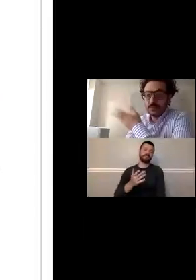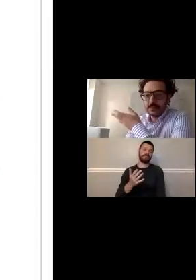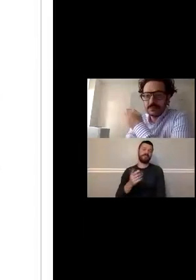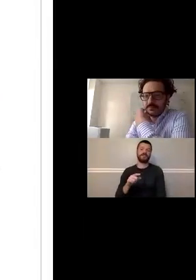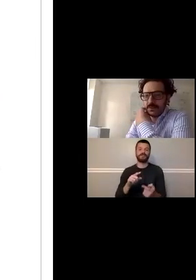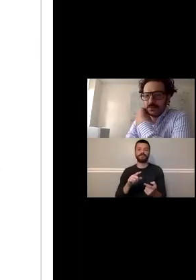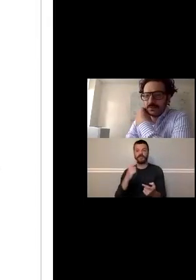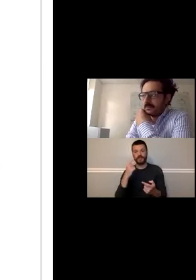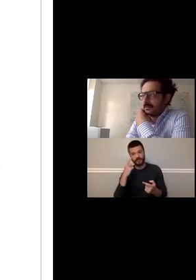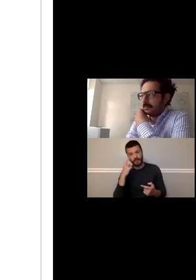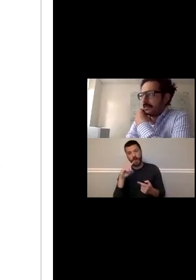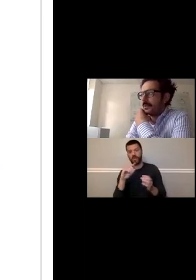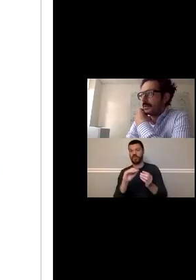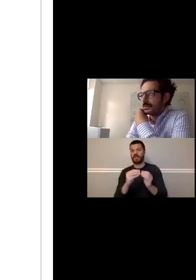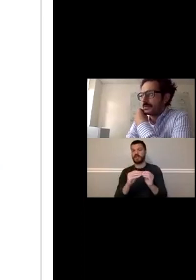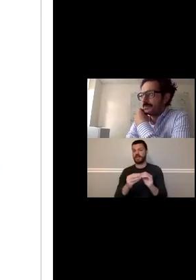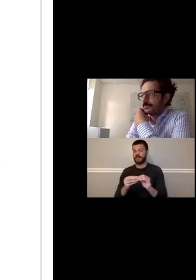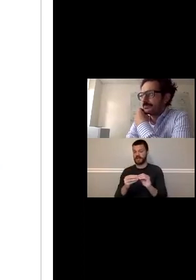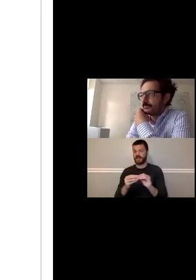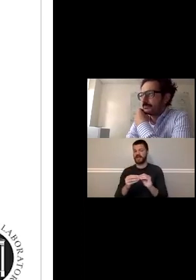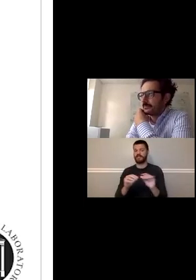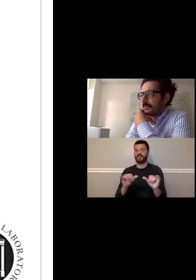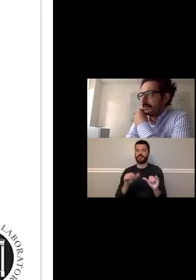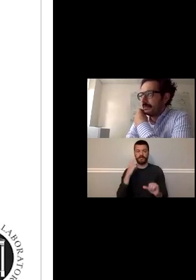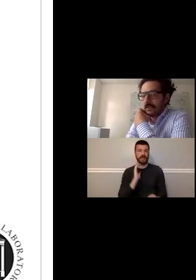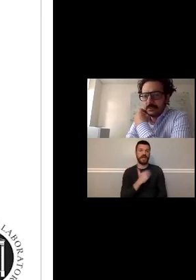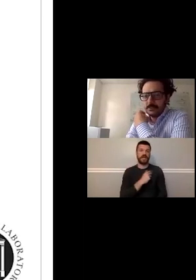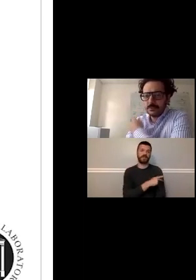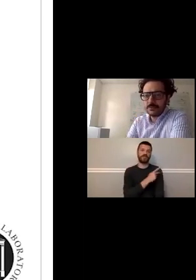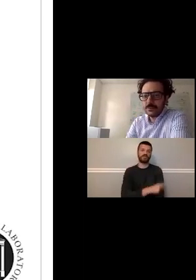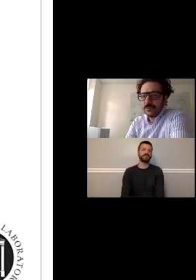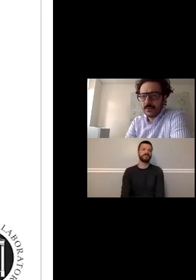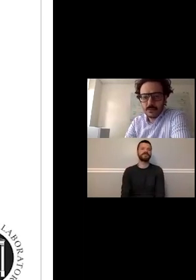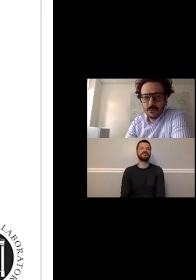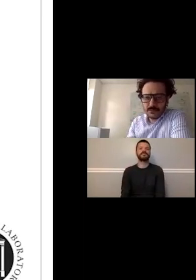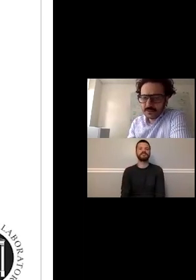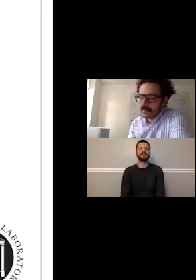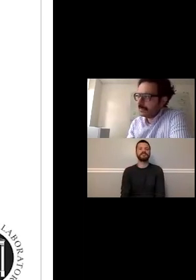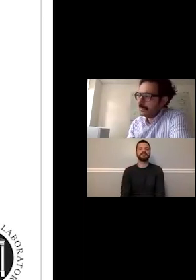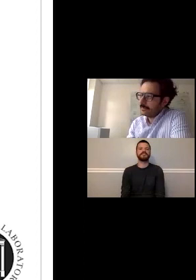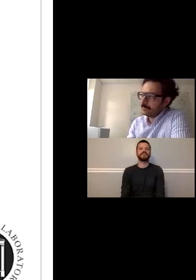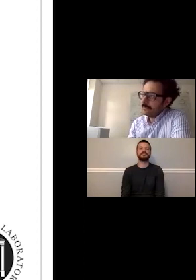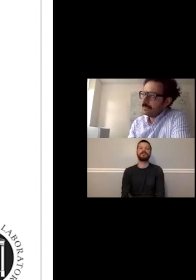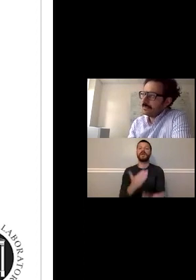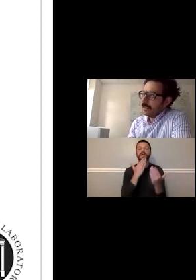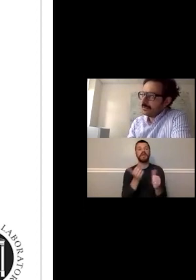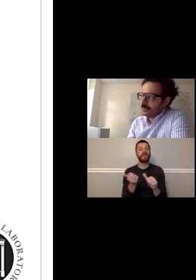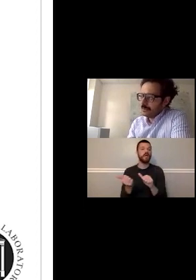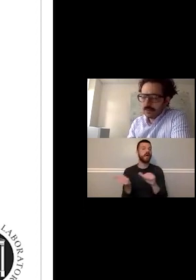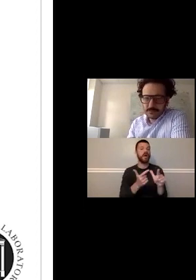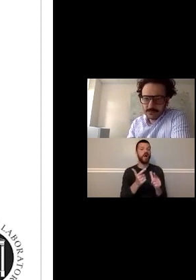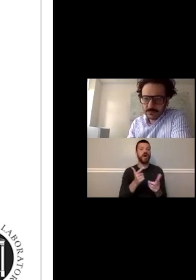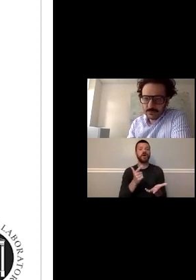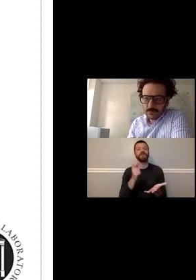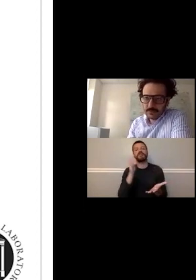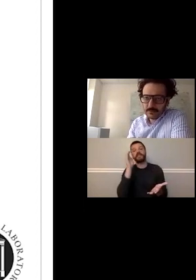for quantitative measures in our patients. And I would like to thank you all for listening and acknowledge a